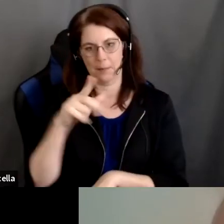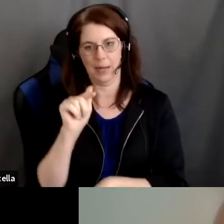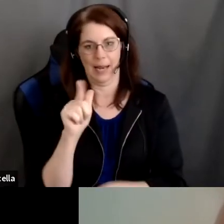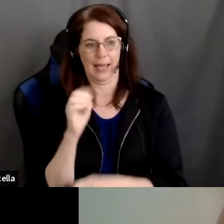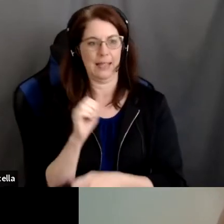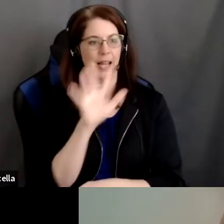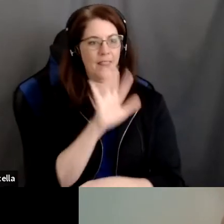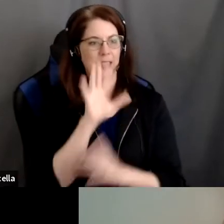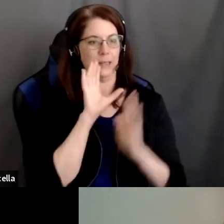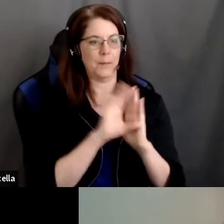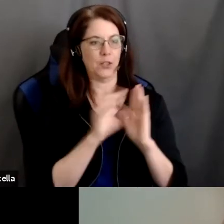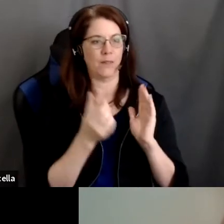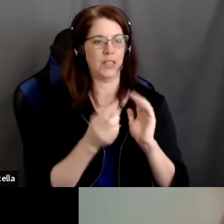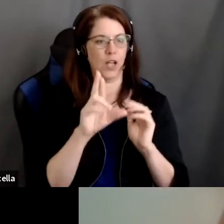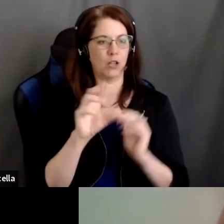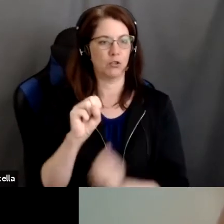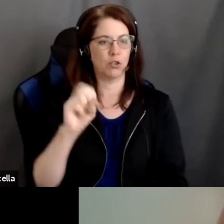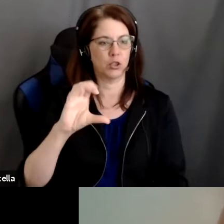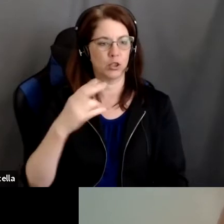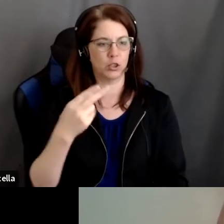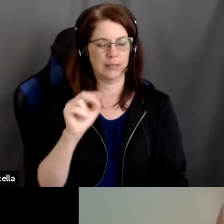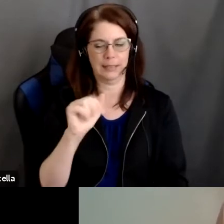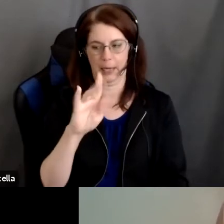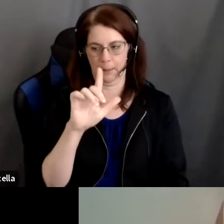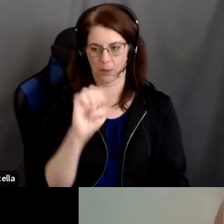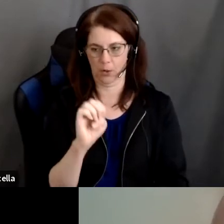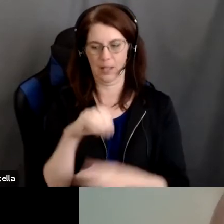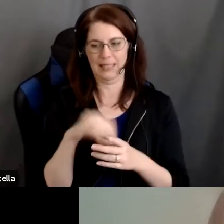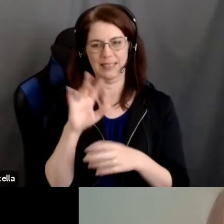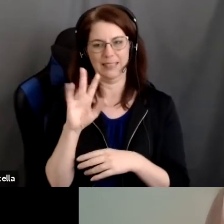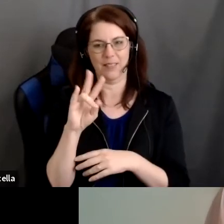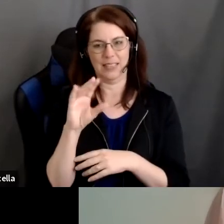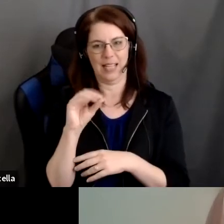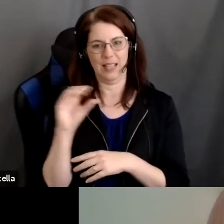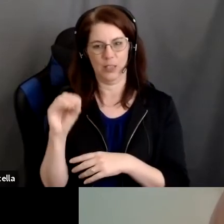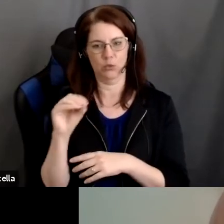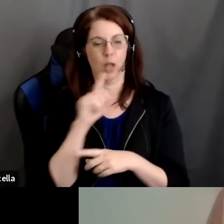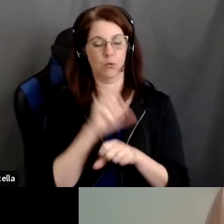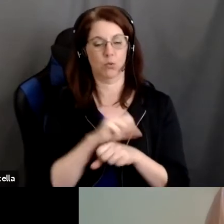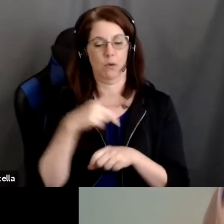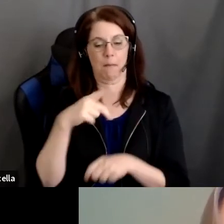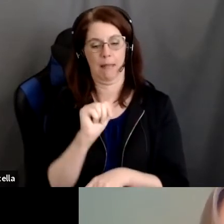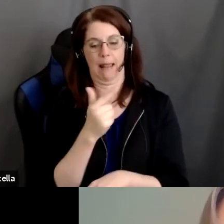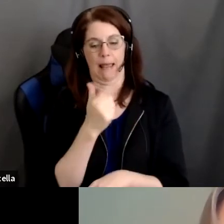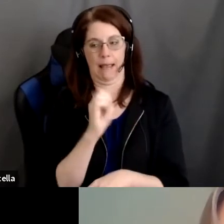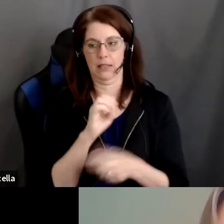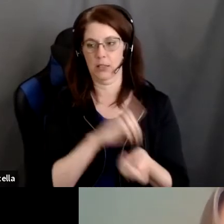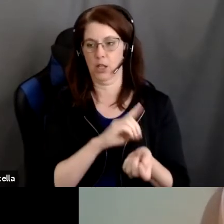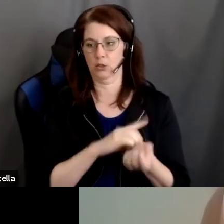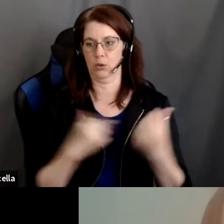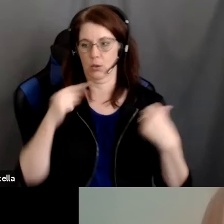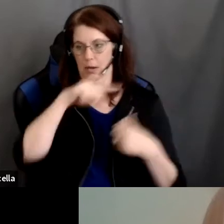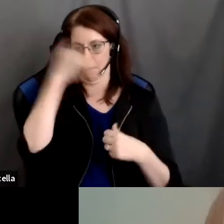This is an engraving of Dr. Schnabel. This was done in the 17th century. This was an actual plague doctor. He's wearing a long black robe